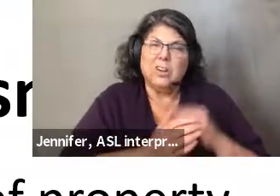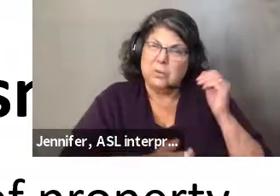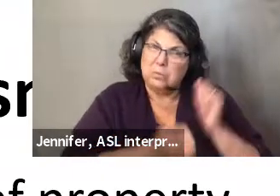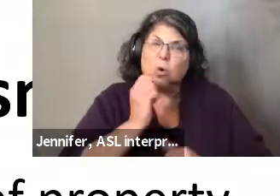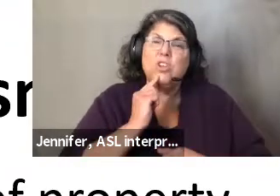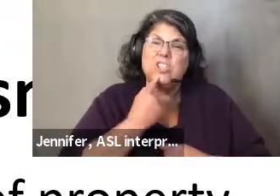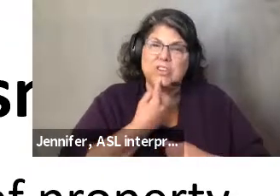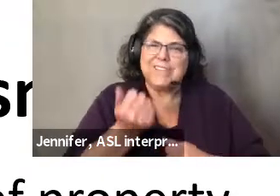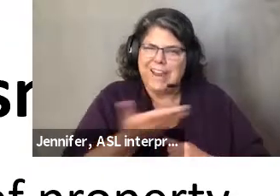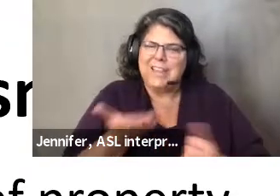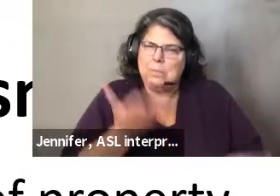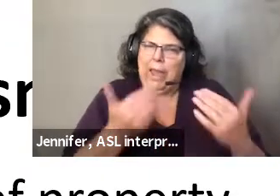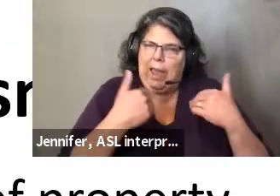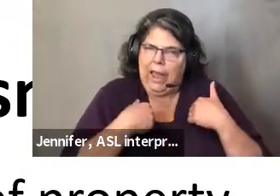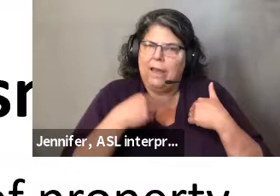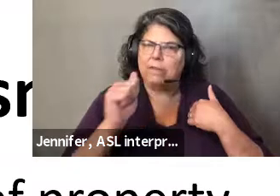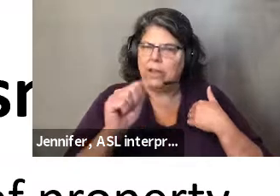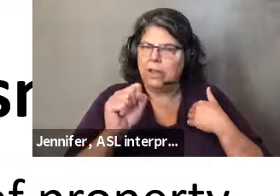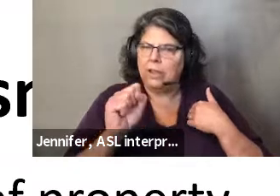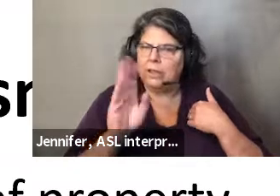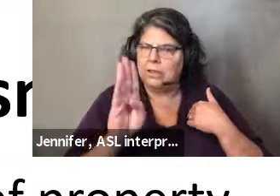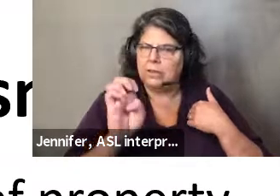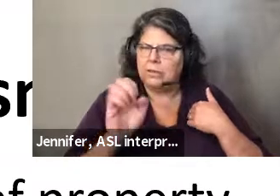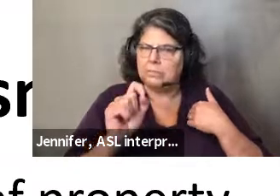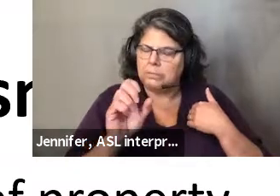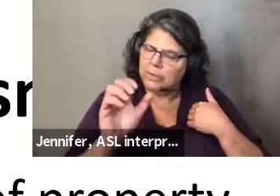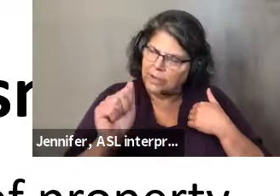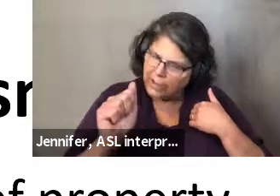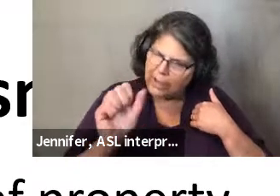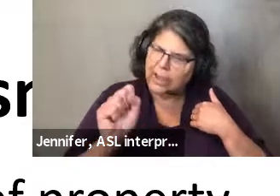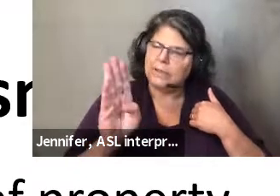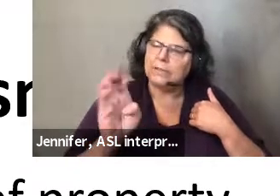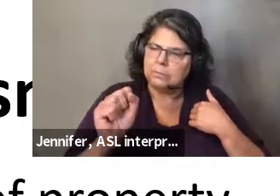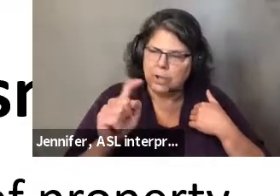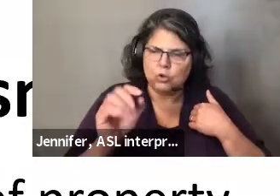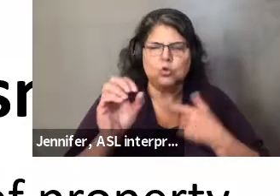containing materials. We have specialists that look at that